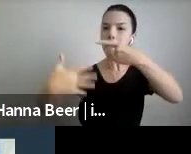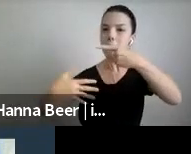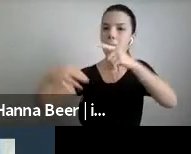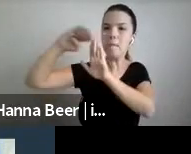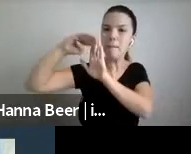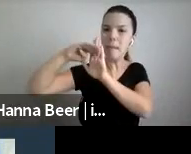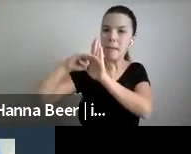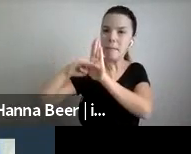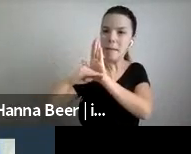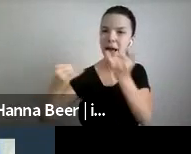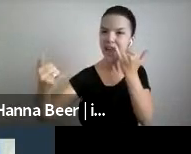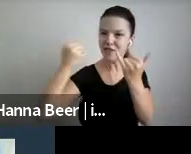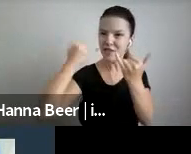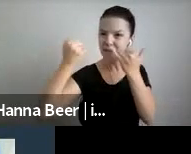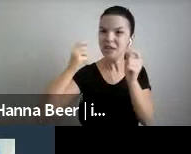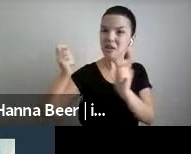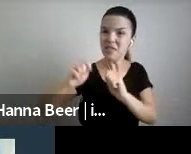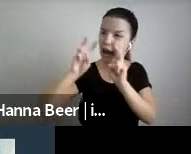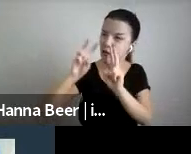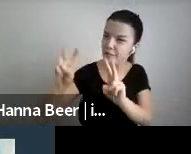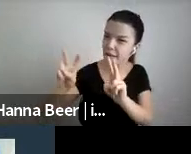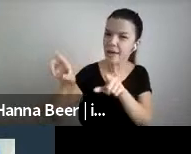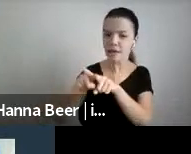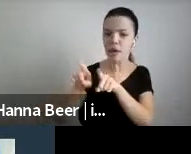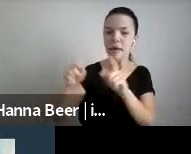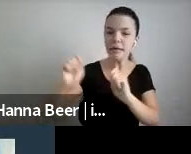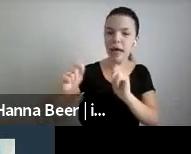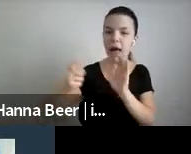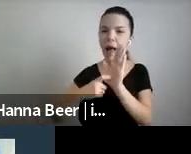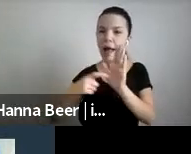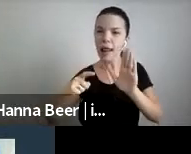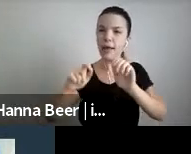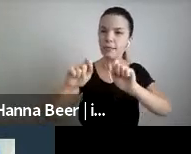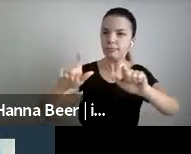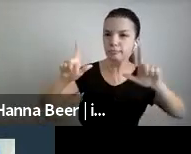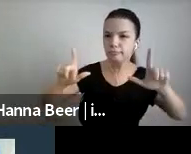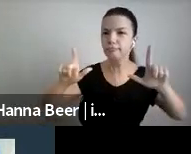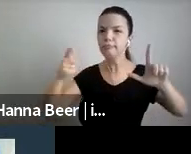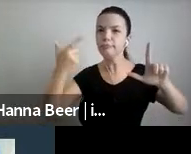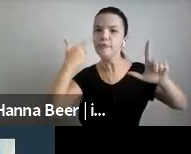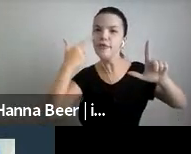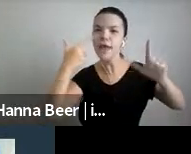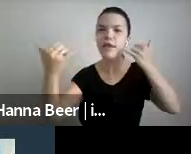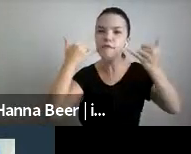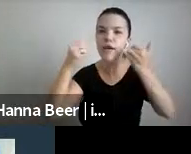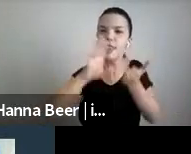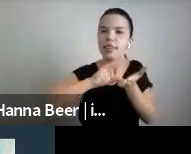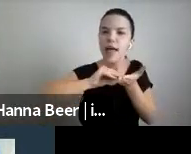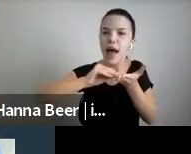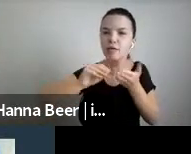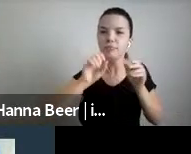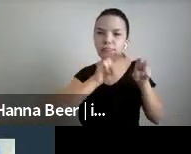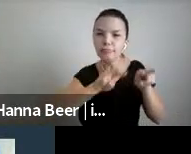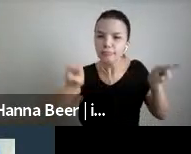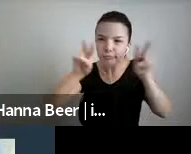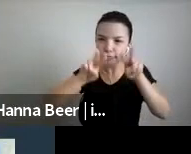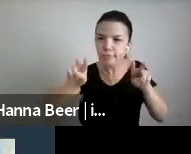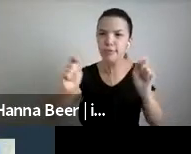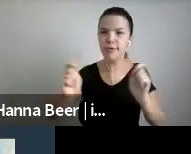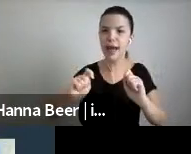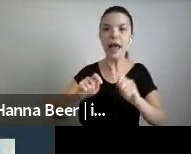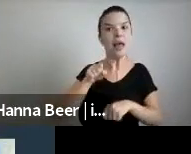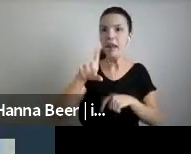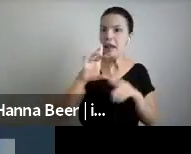there is detailed maps and data that we have available that are